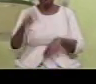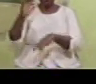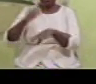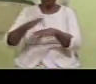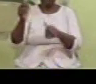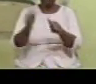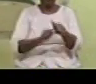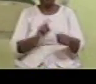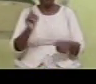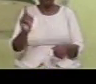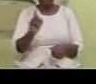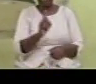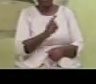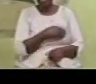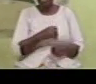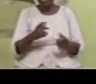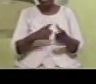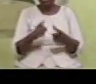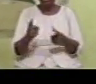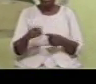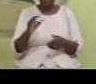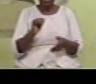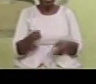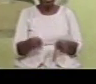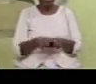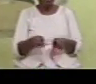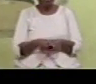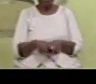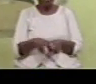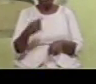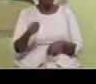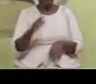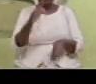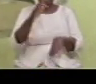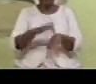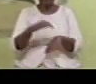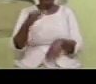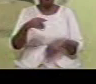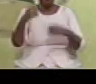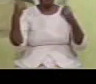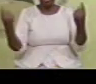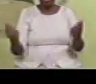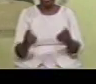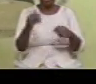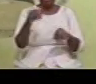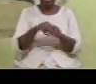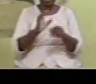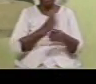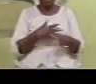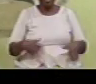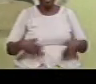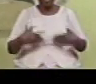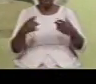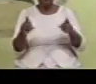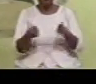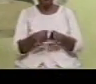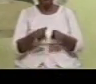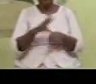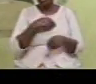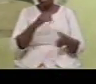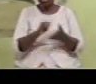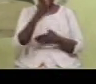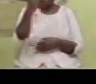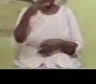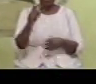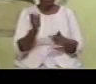is devastating. So also is the effect of sin. And that is why the word of God is warning